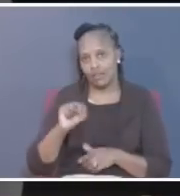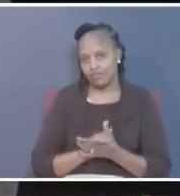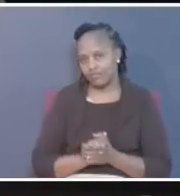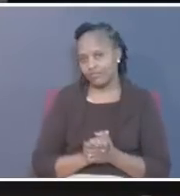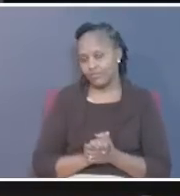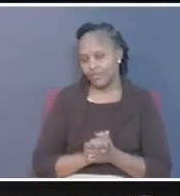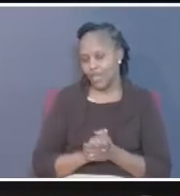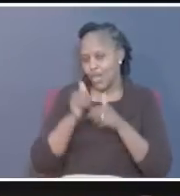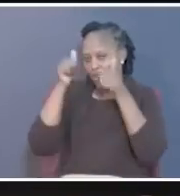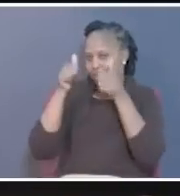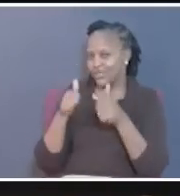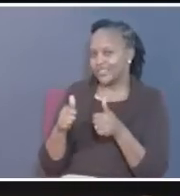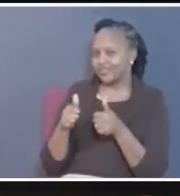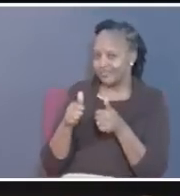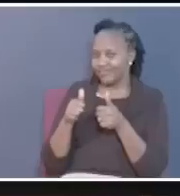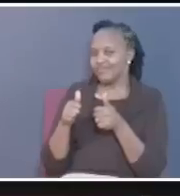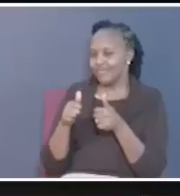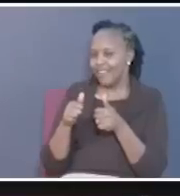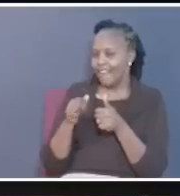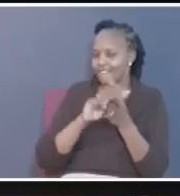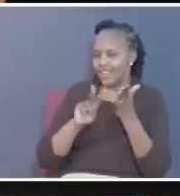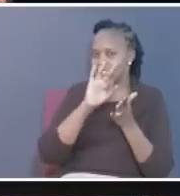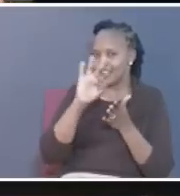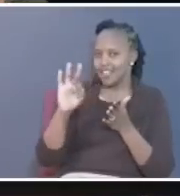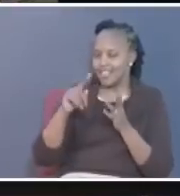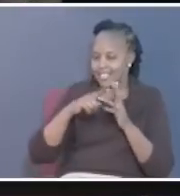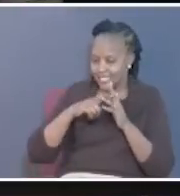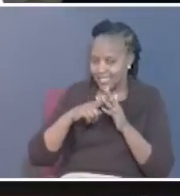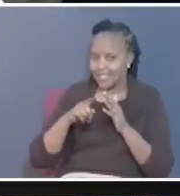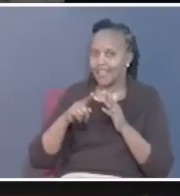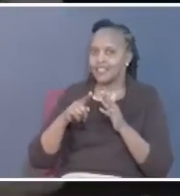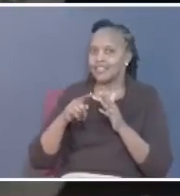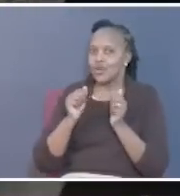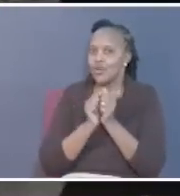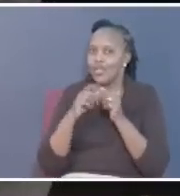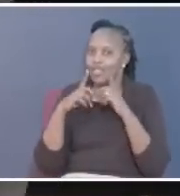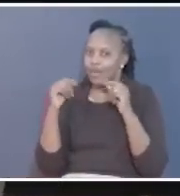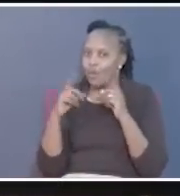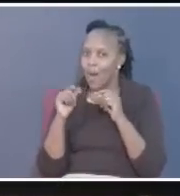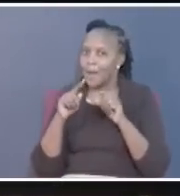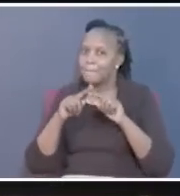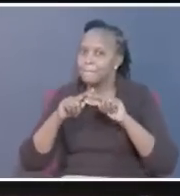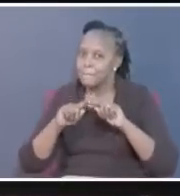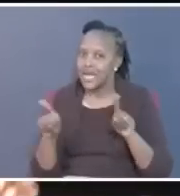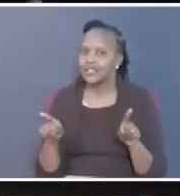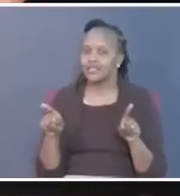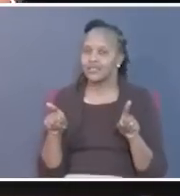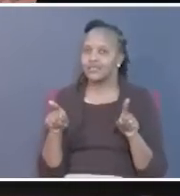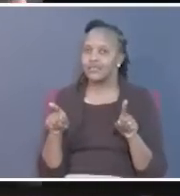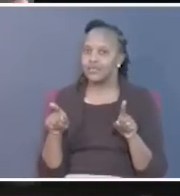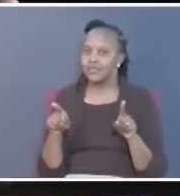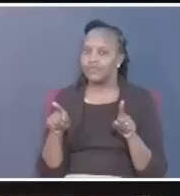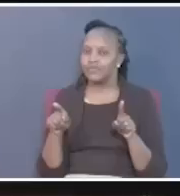begins with the word but. Immediately, we can tell that something different is in the offering,